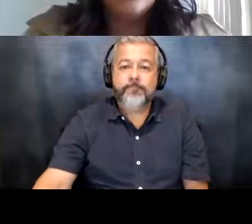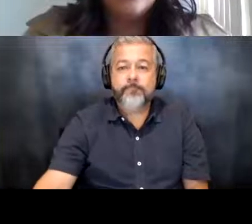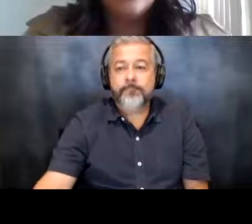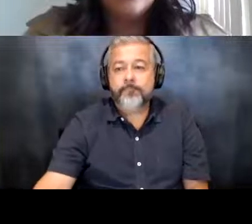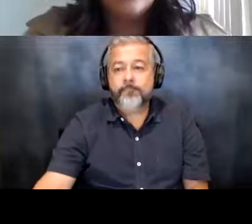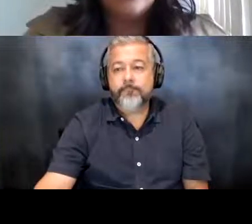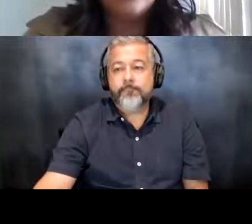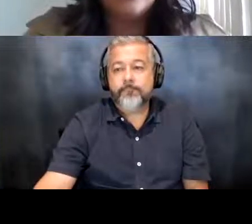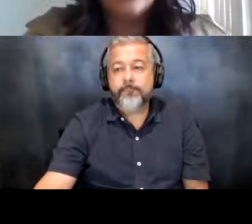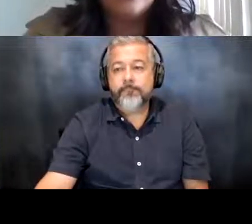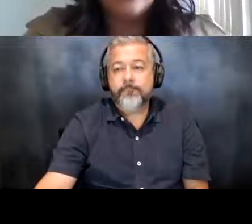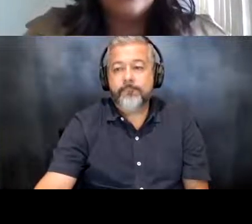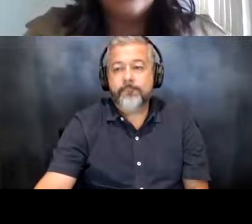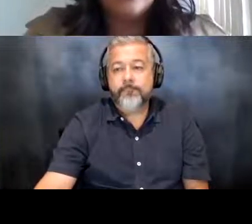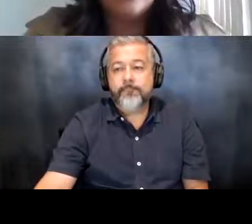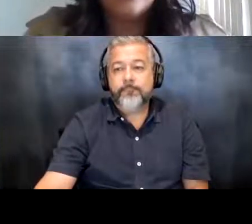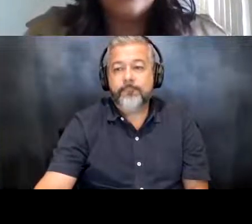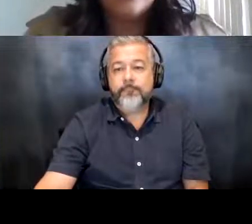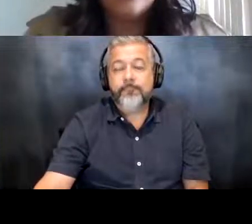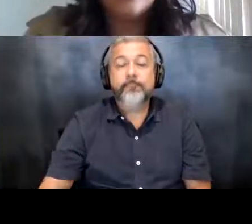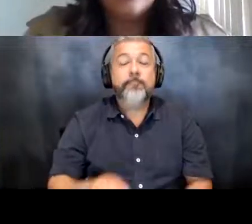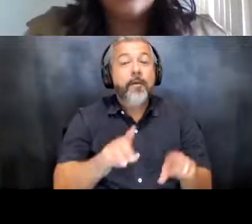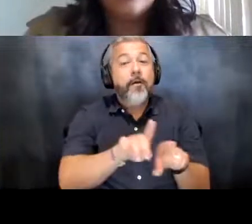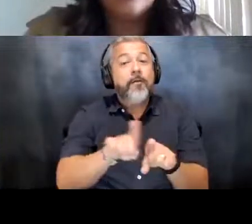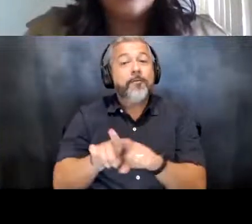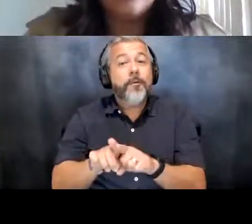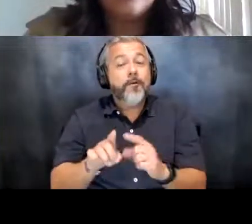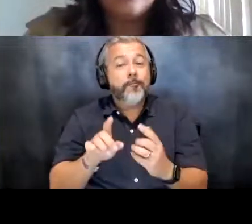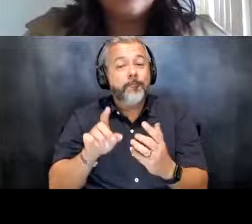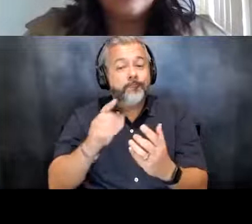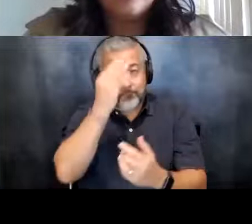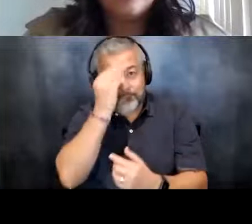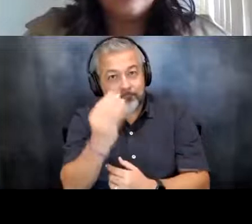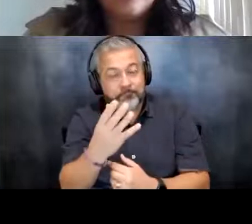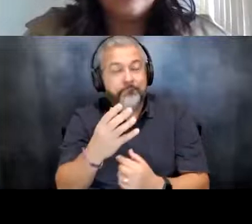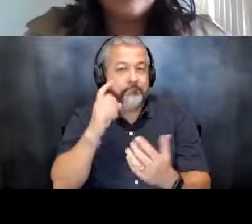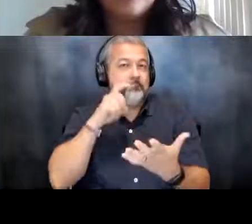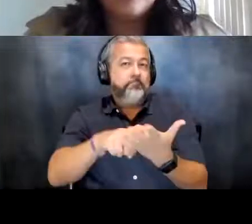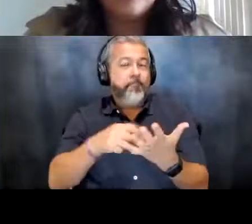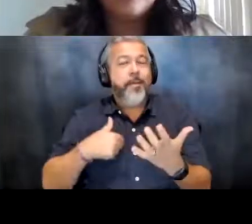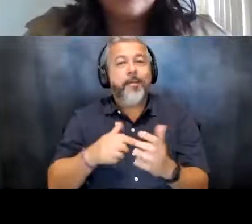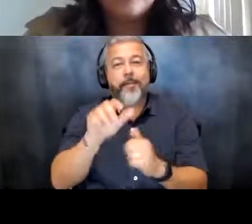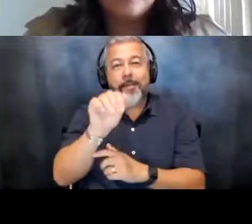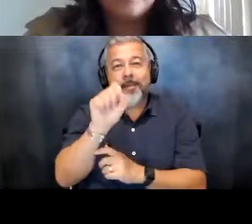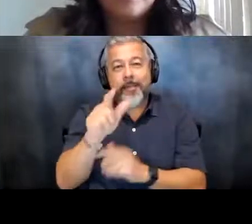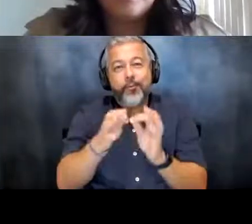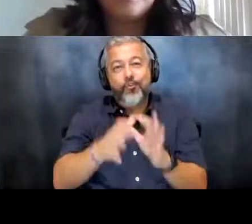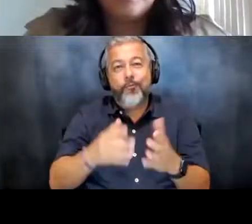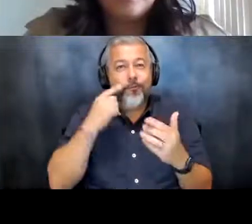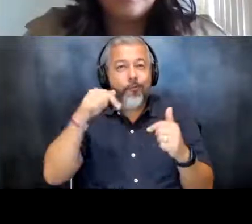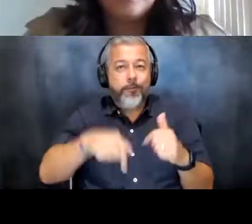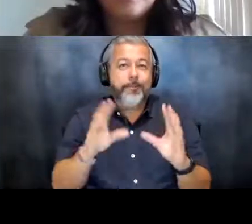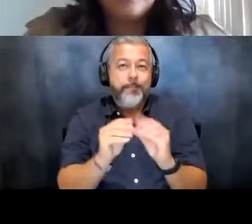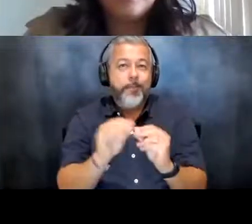I also want to note that we do have American Sign Language interpretation for this meeting as well.